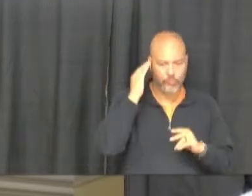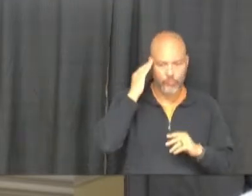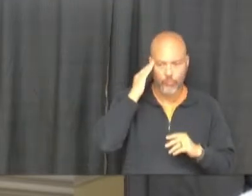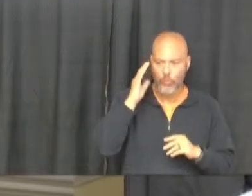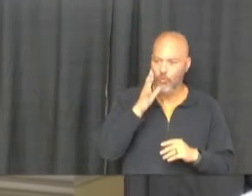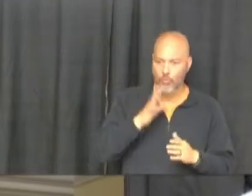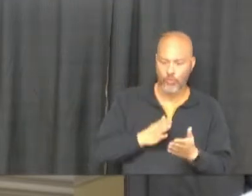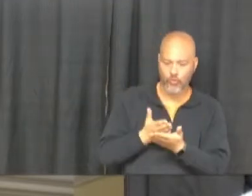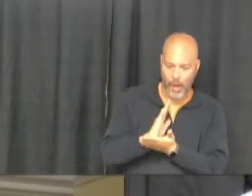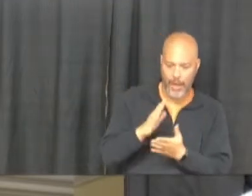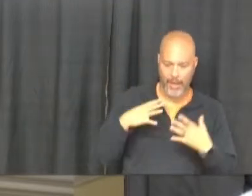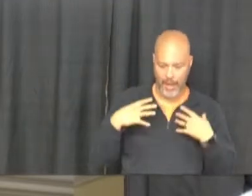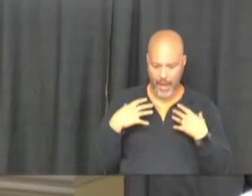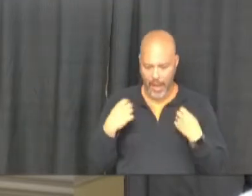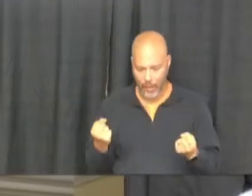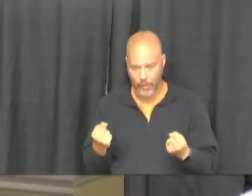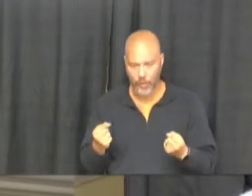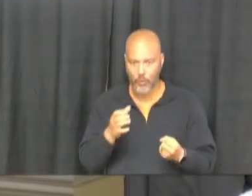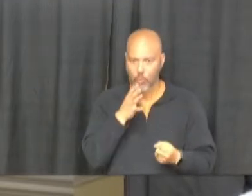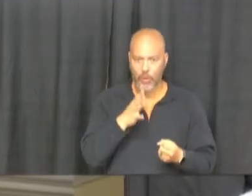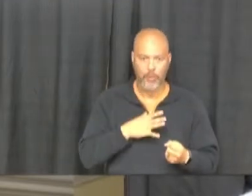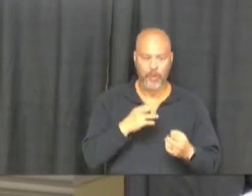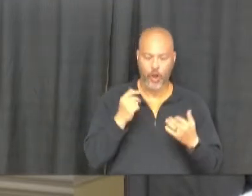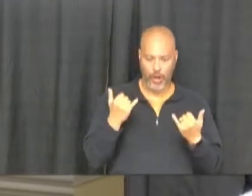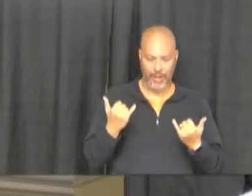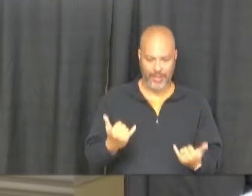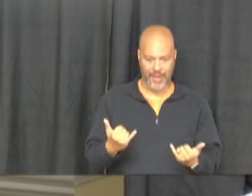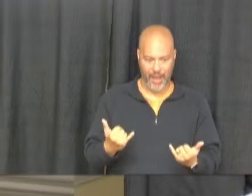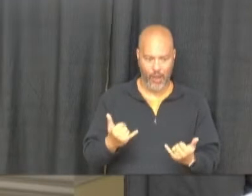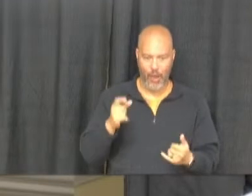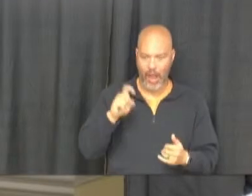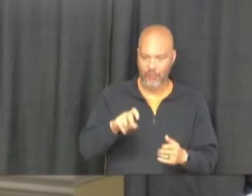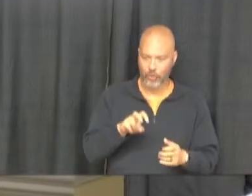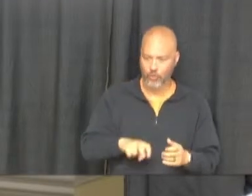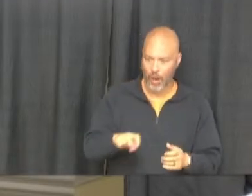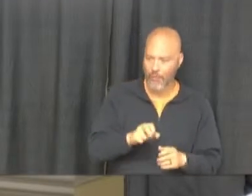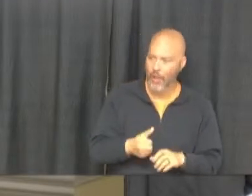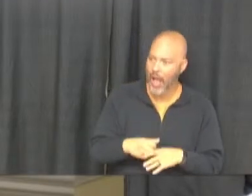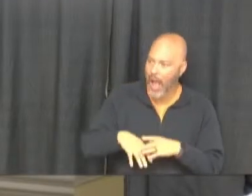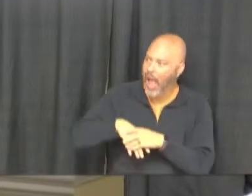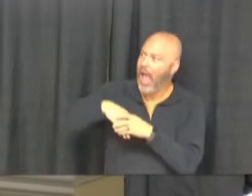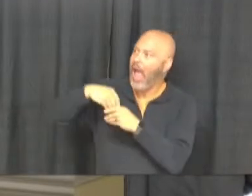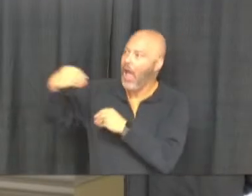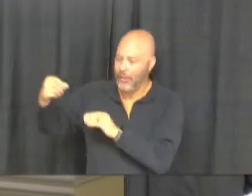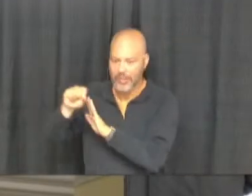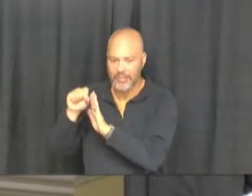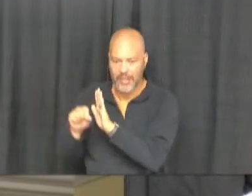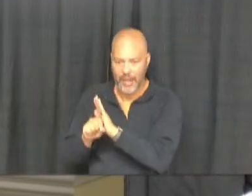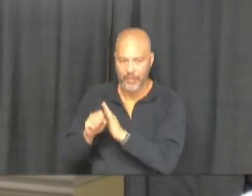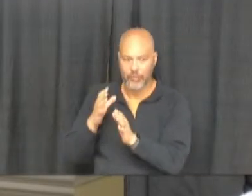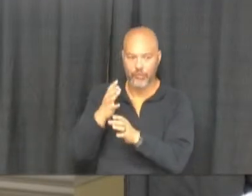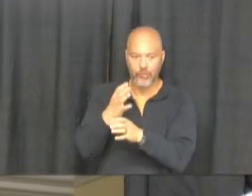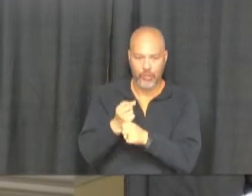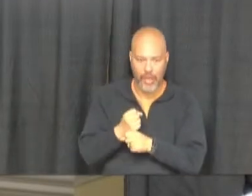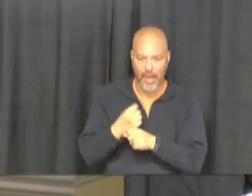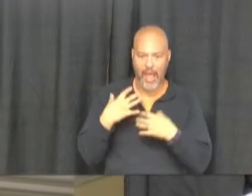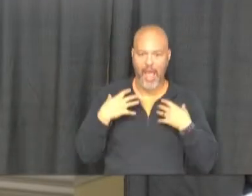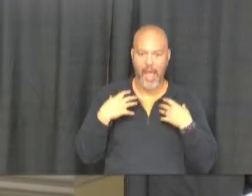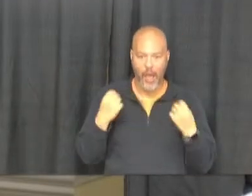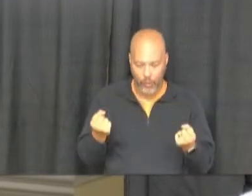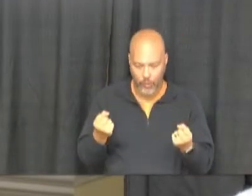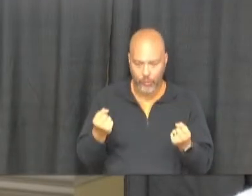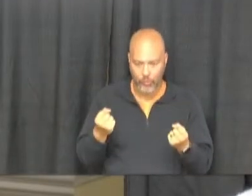women's rights and health care. Women are now having to travel outside of this state to obtain health